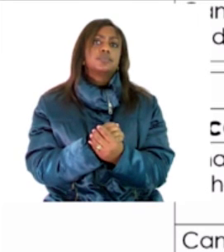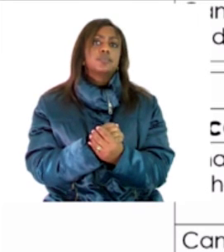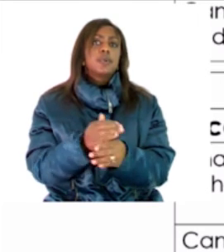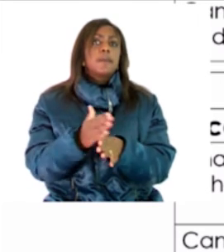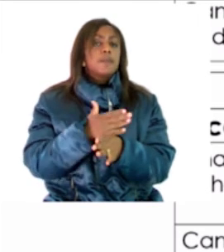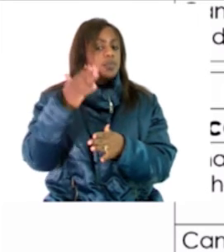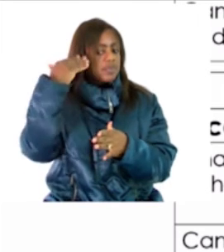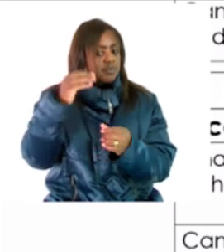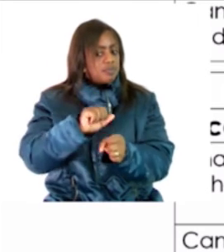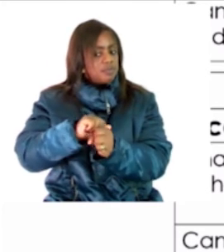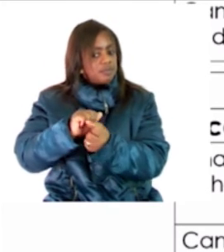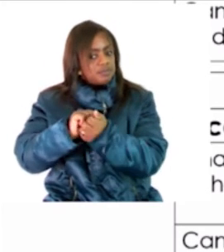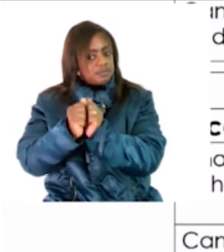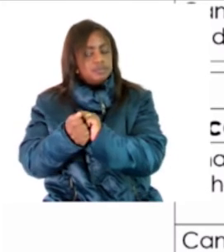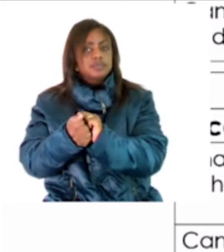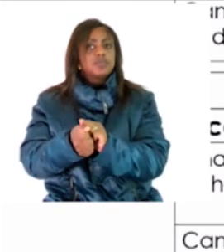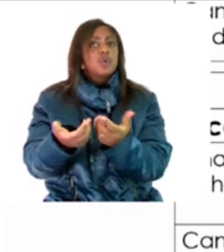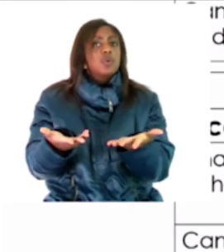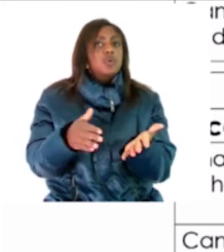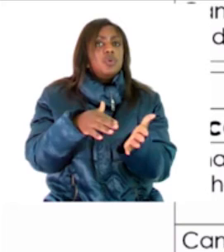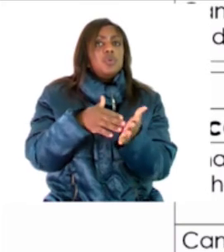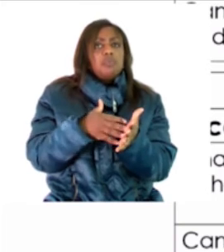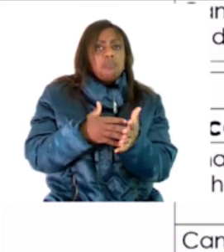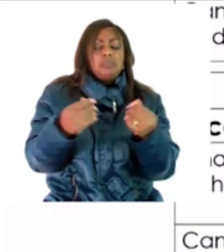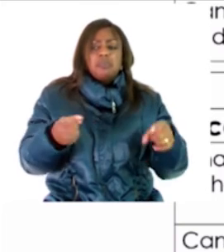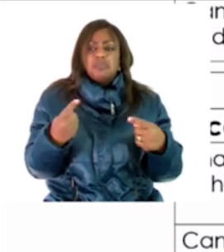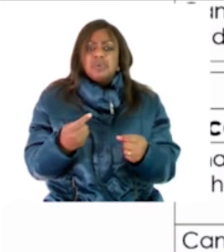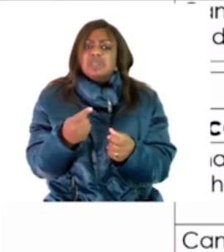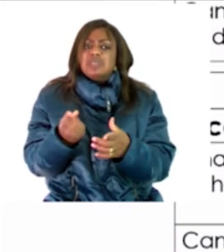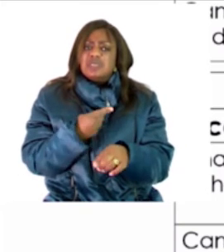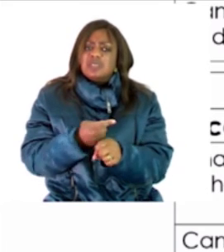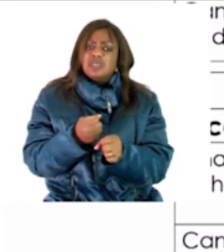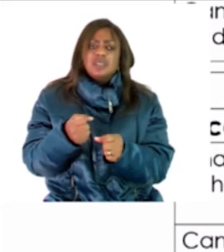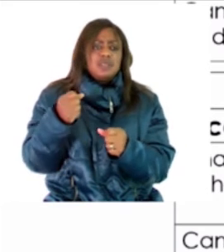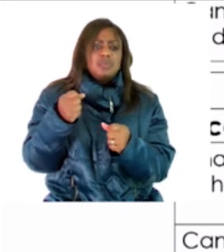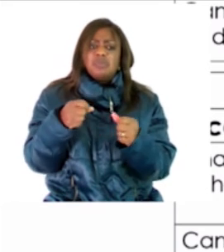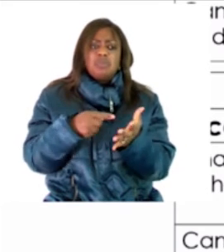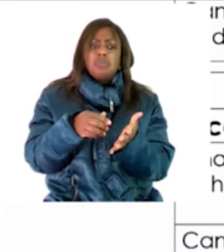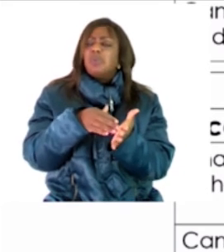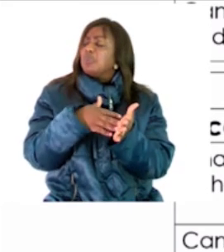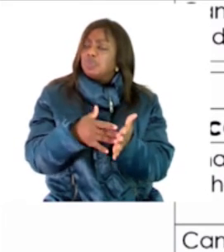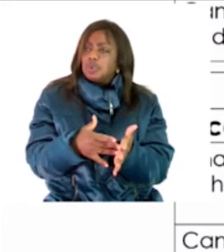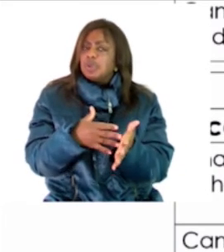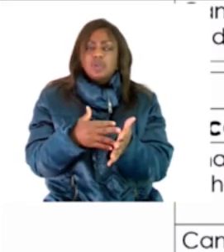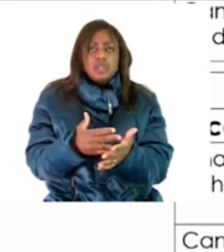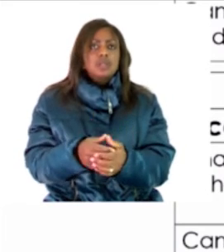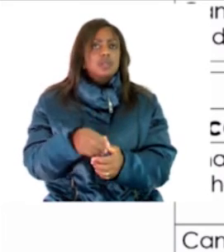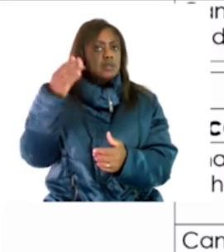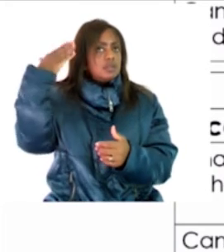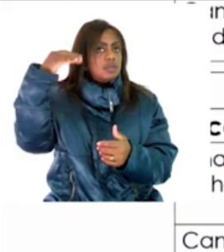weak, or you just don't have energy, or you can't just control your behavior. So you end up losing your